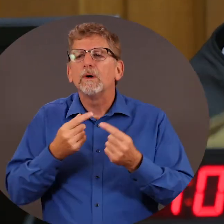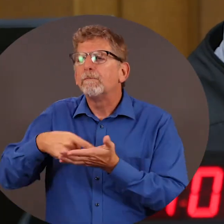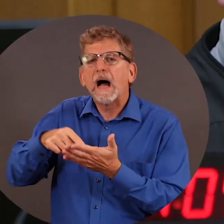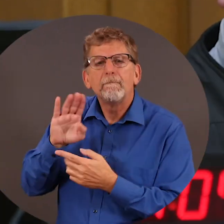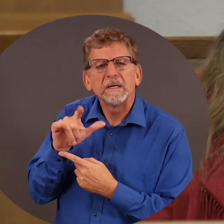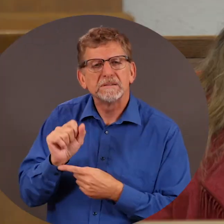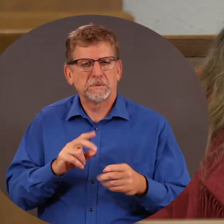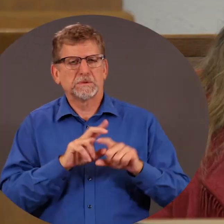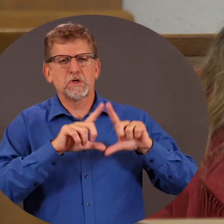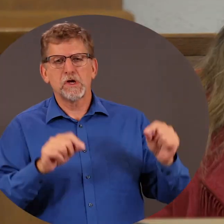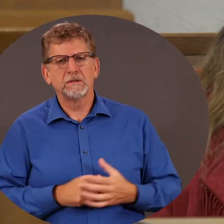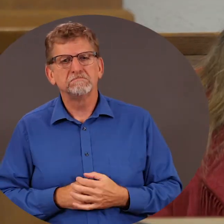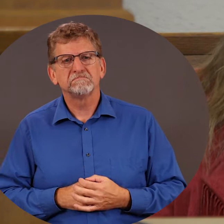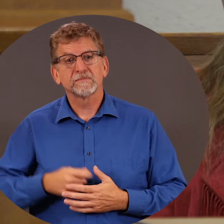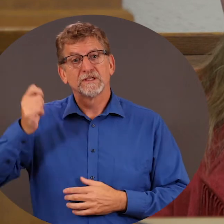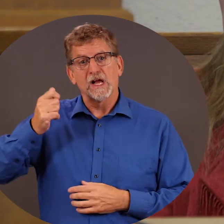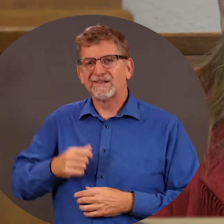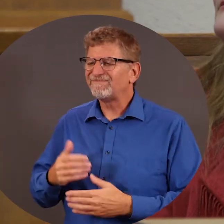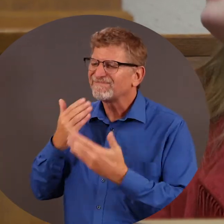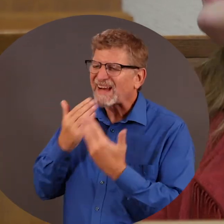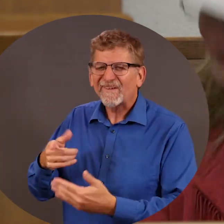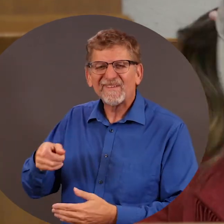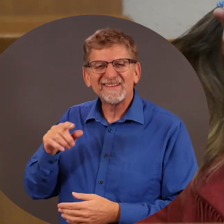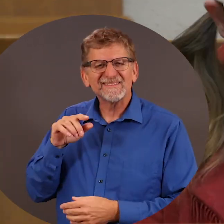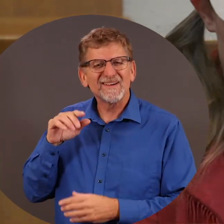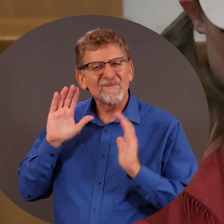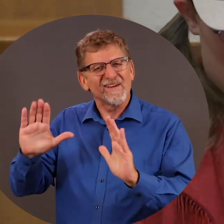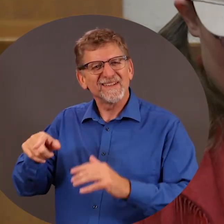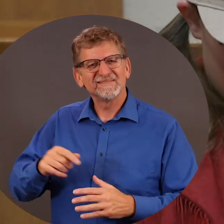have no other questions. Thank you, Jamie.